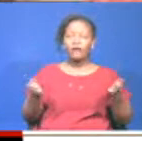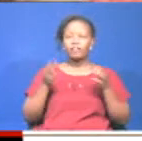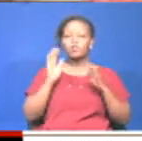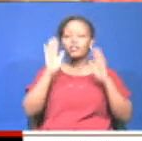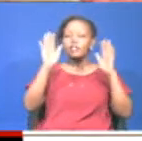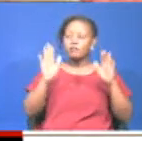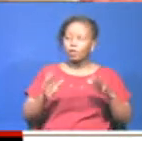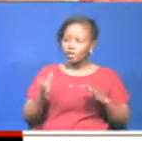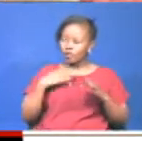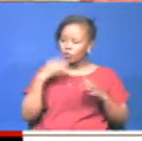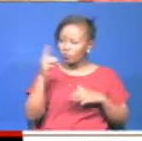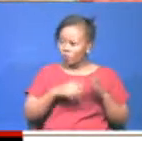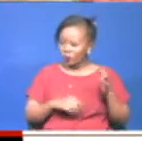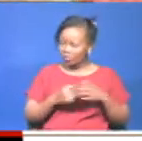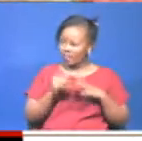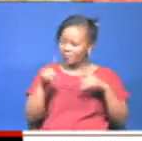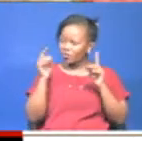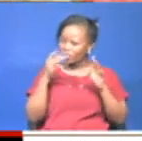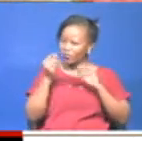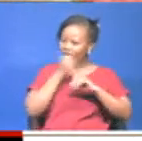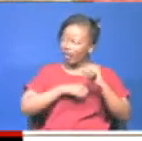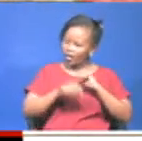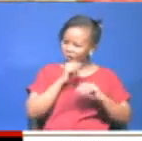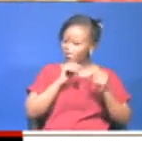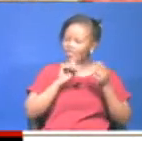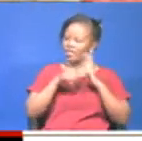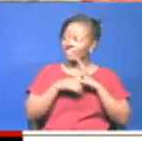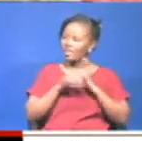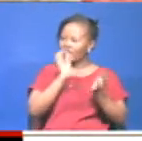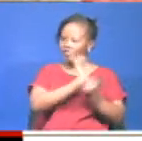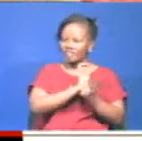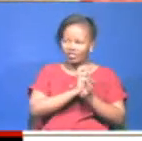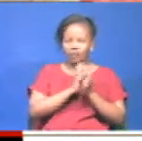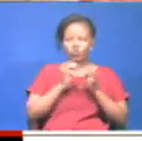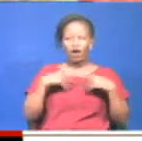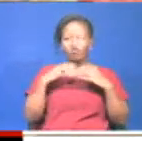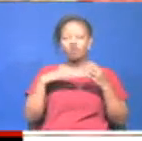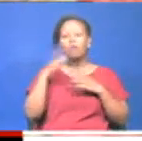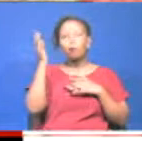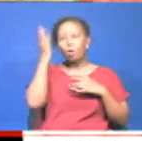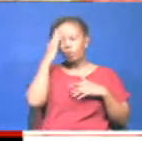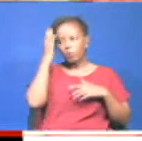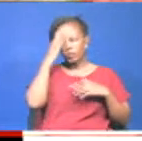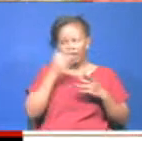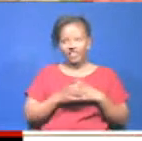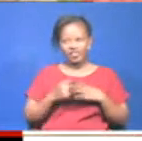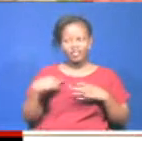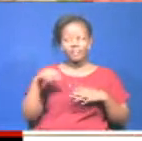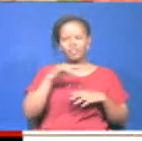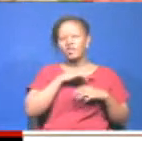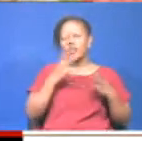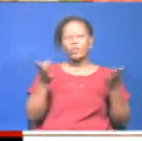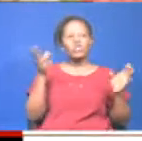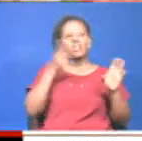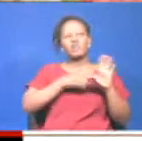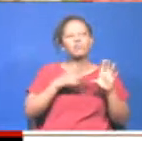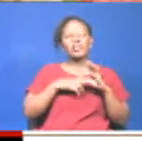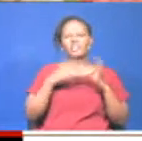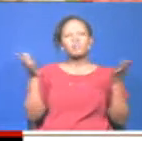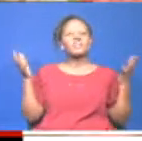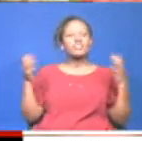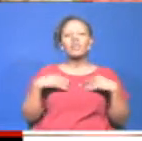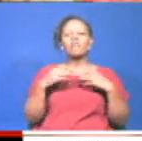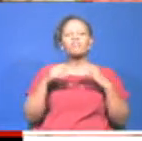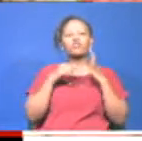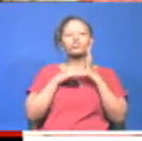hizo ndio washikwe, ndio ile umaarufu yao iende juu. Sasa sisi hatuta participate kwa kupeleka umaarufu yake